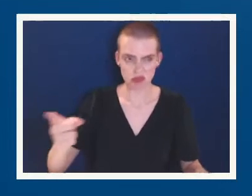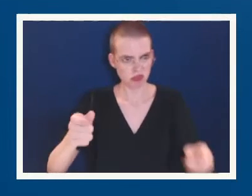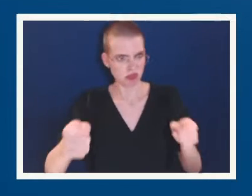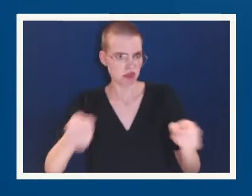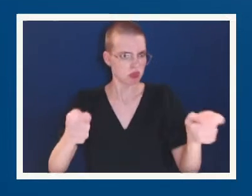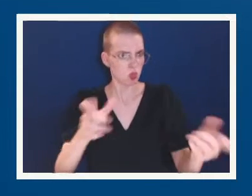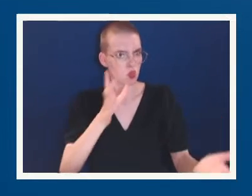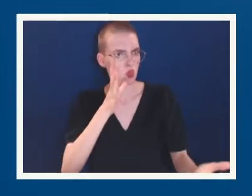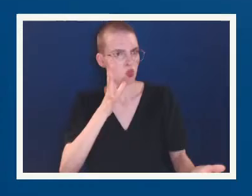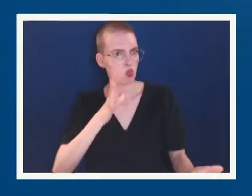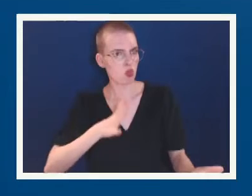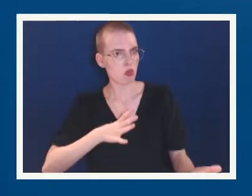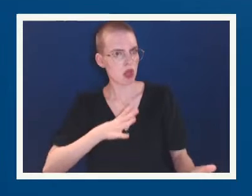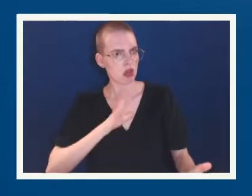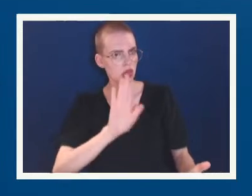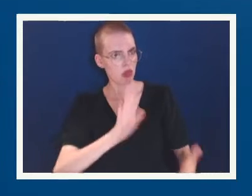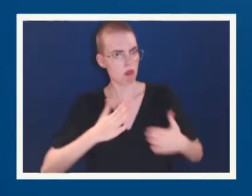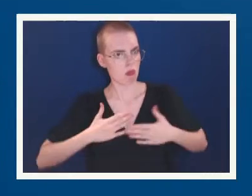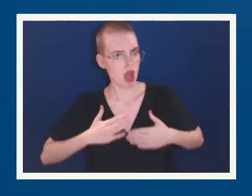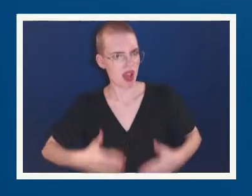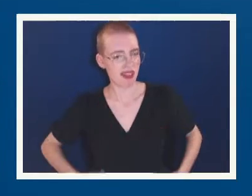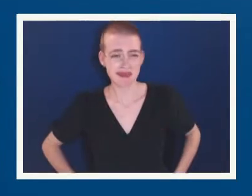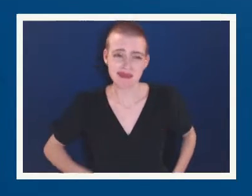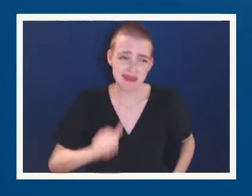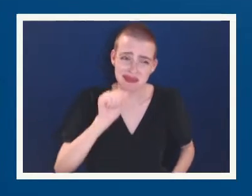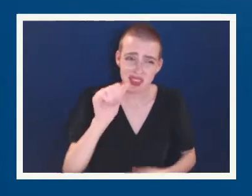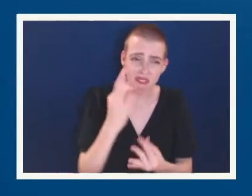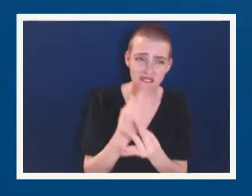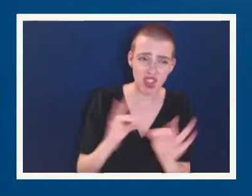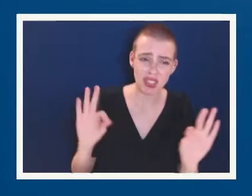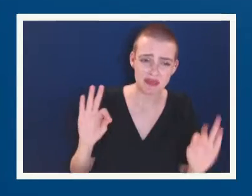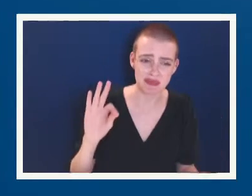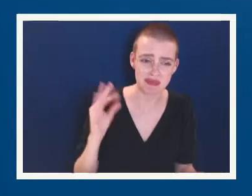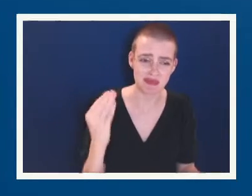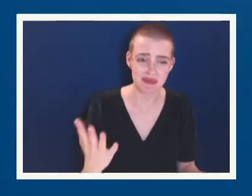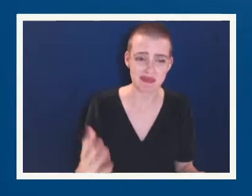do with their bodies. That's not freedom.